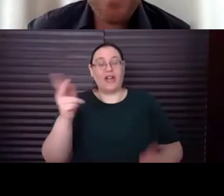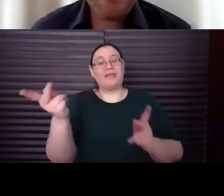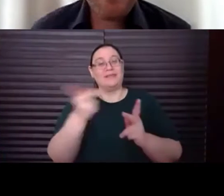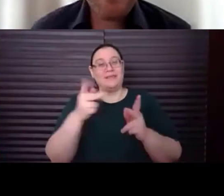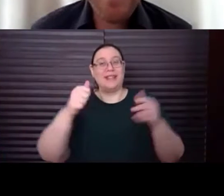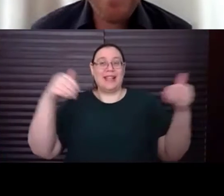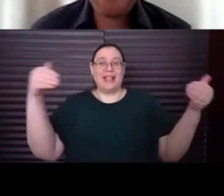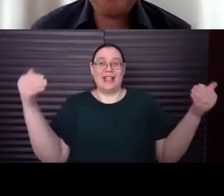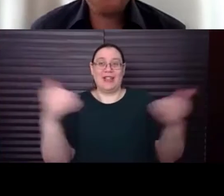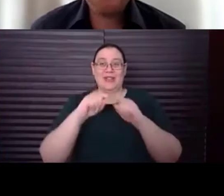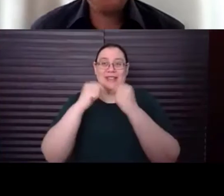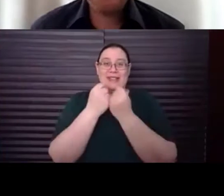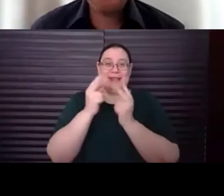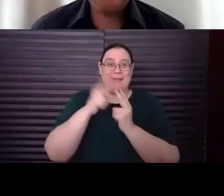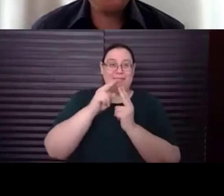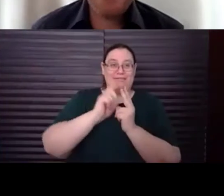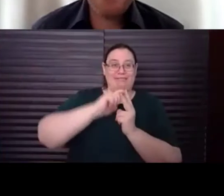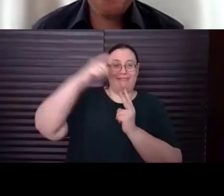their teammates.